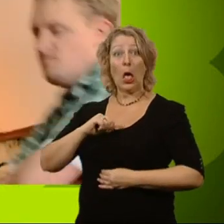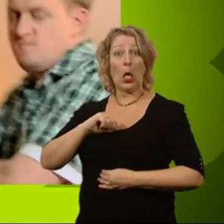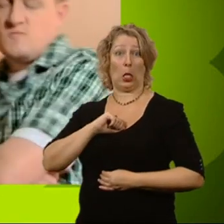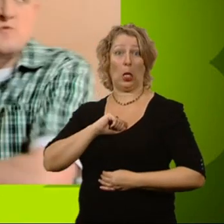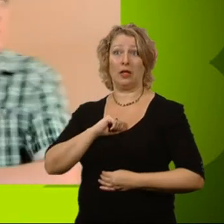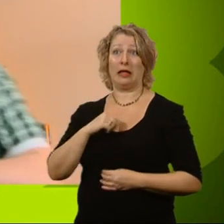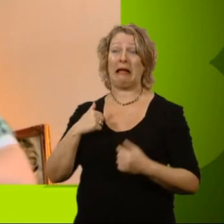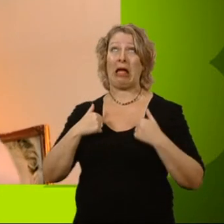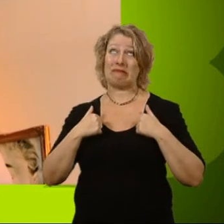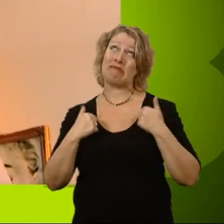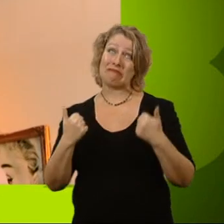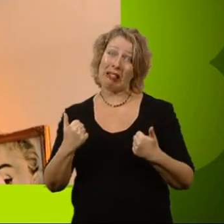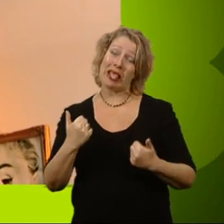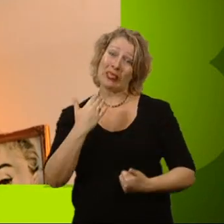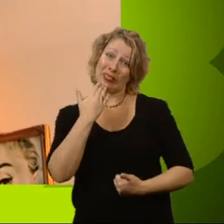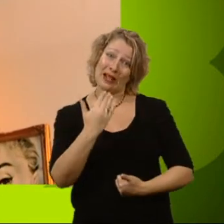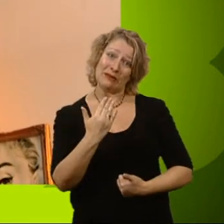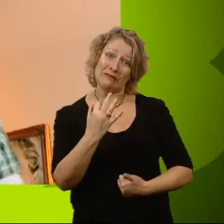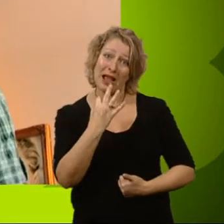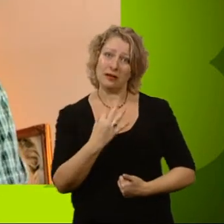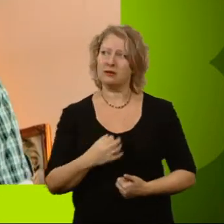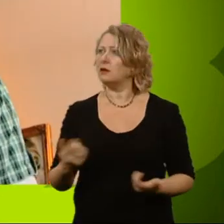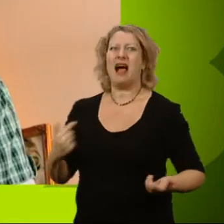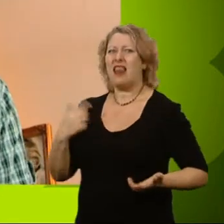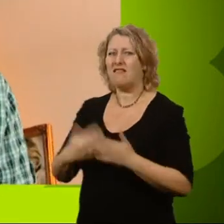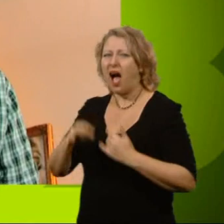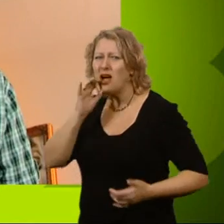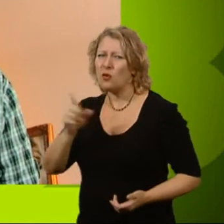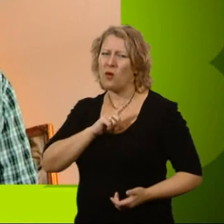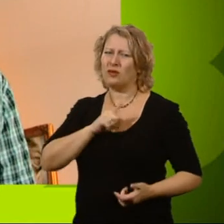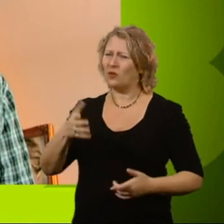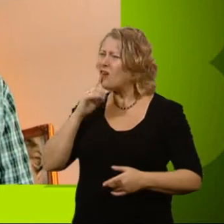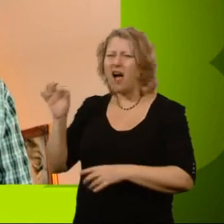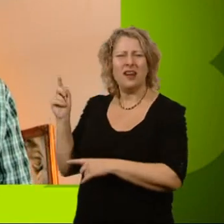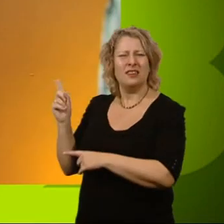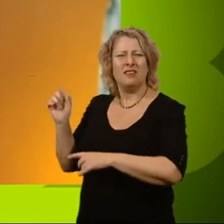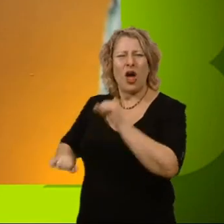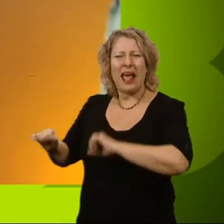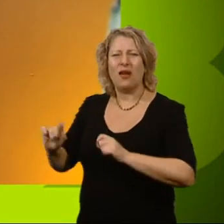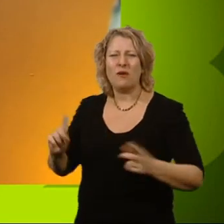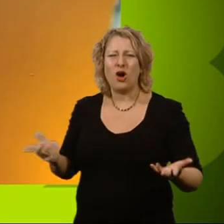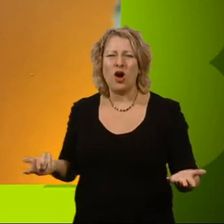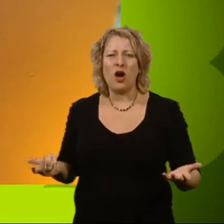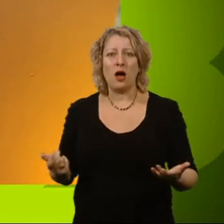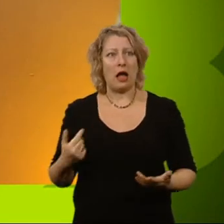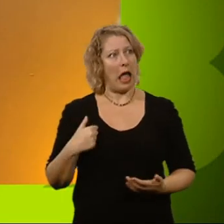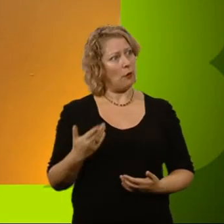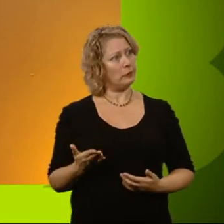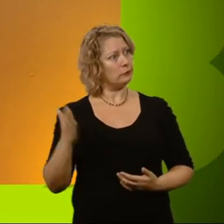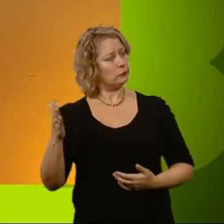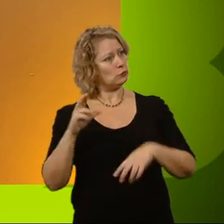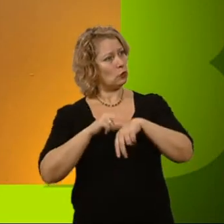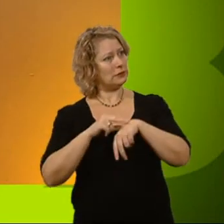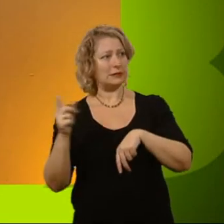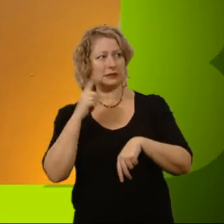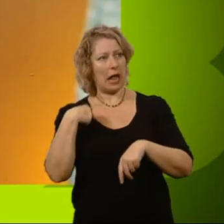I'm fine, thanks for asking. I didn't. Mother, why have you asked Doris to be our cleaning lady? Well, I went to the doctor's and